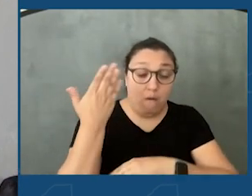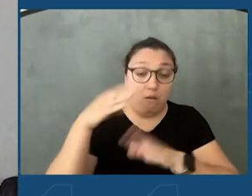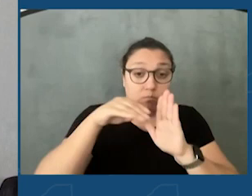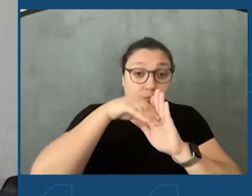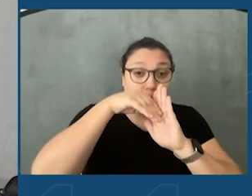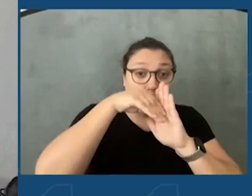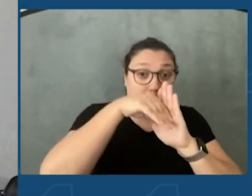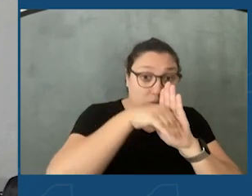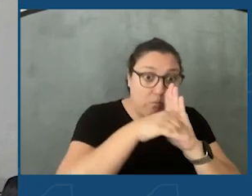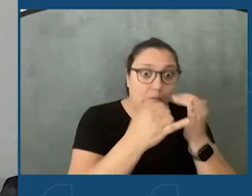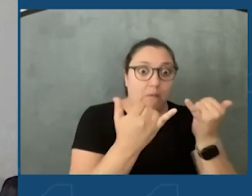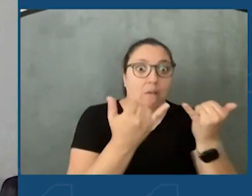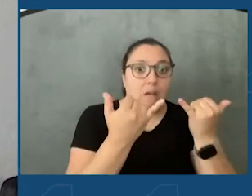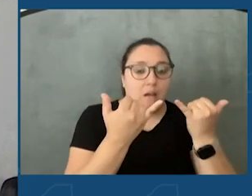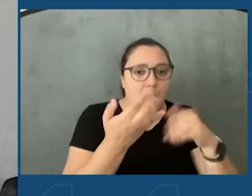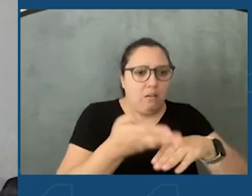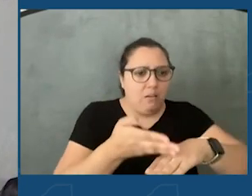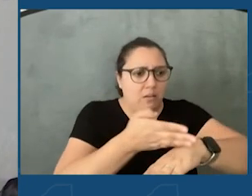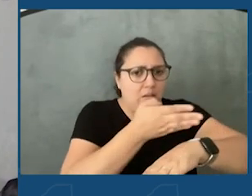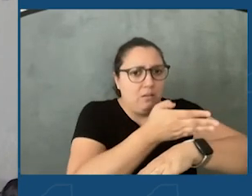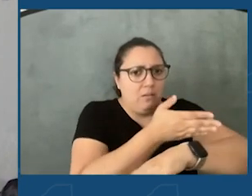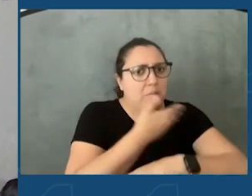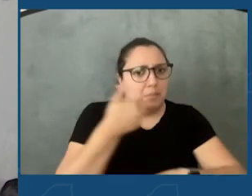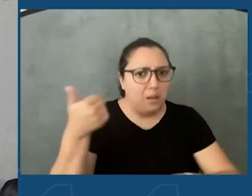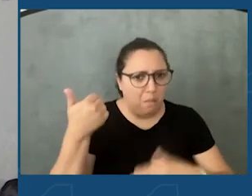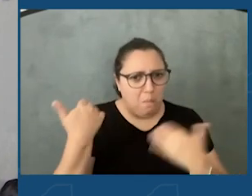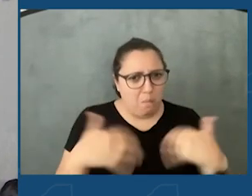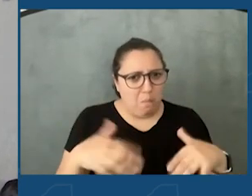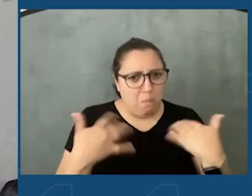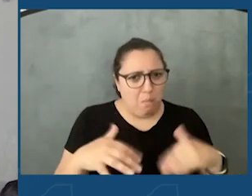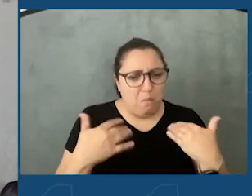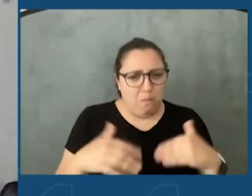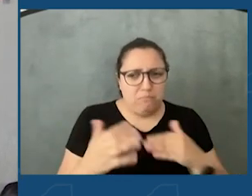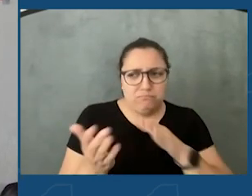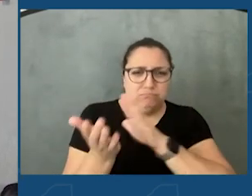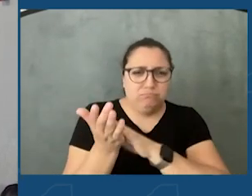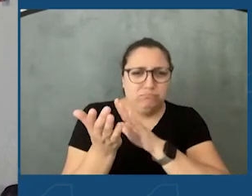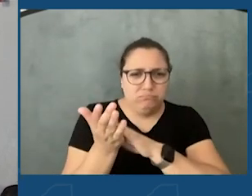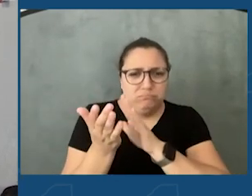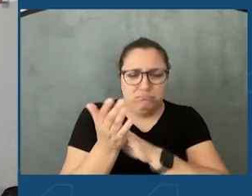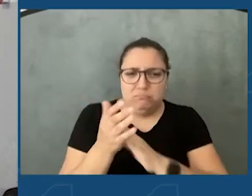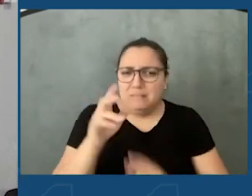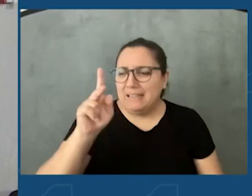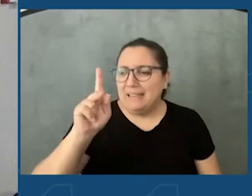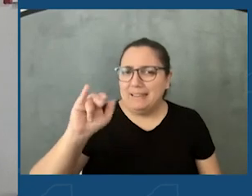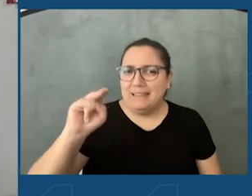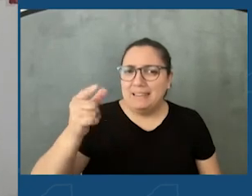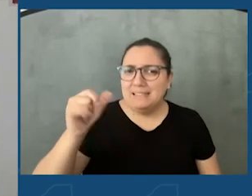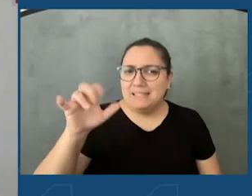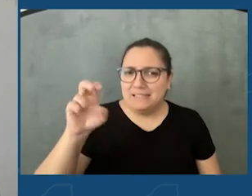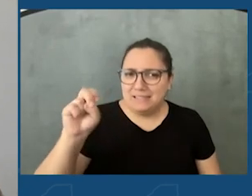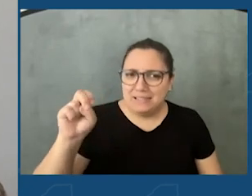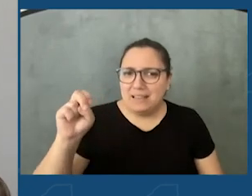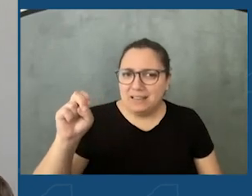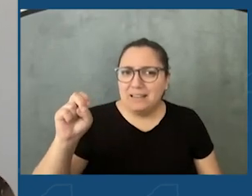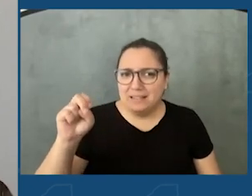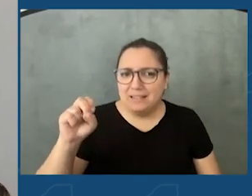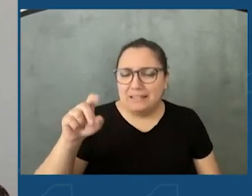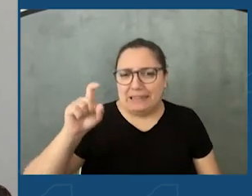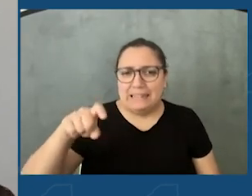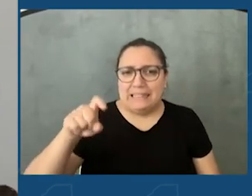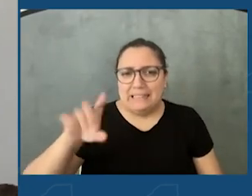want to thank you for demonstrating the kind of leadership that Kingston needs and our whole region needs. So let's give a round of applause to our great